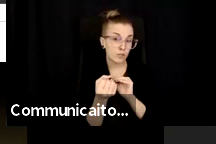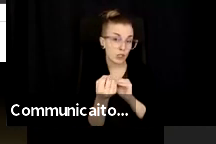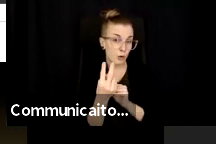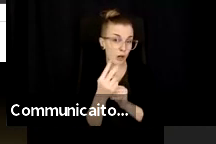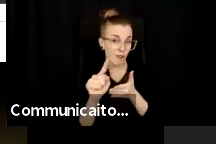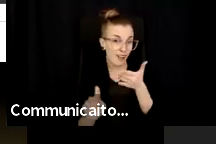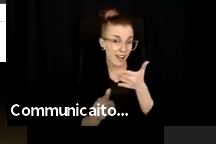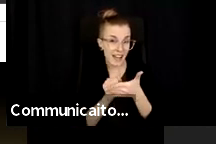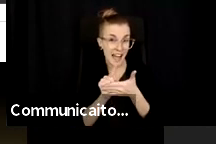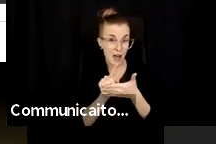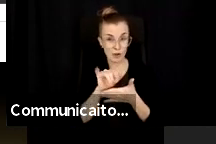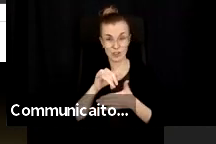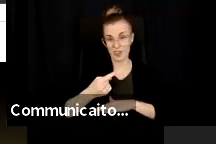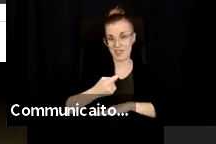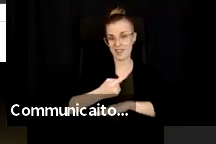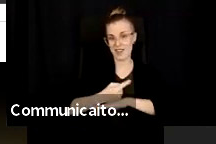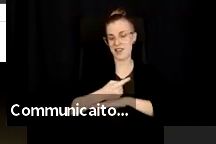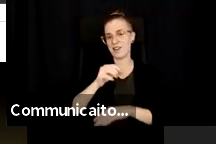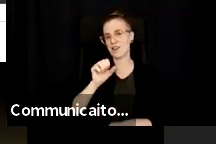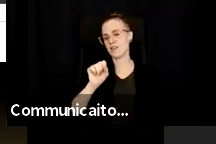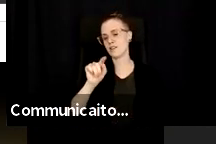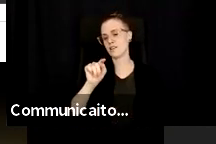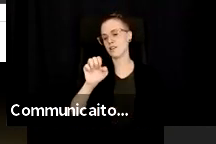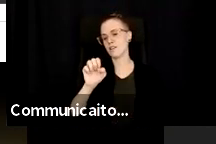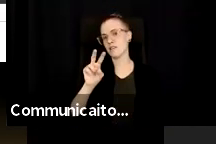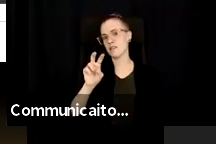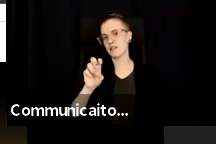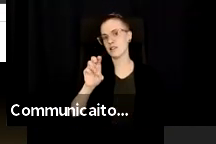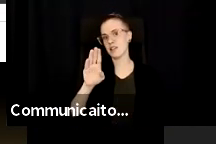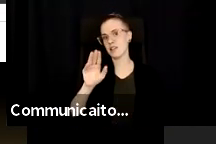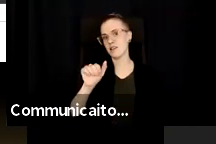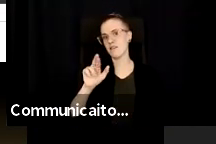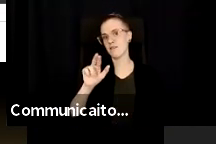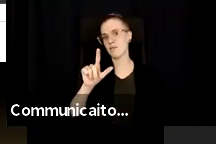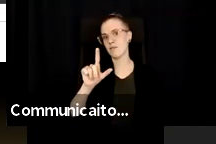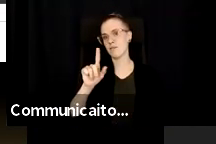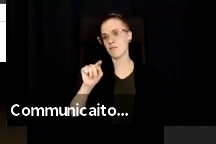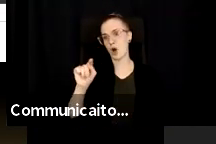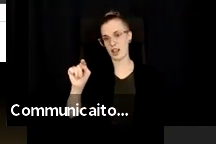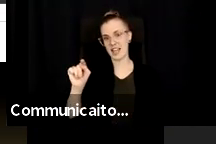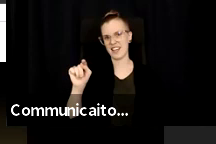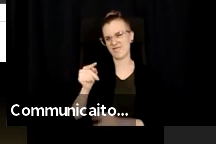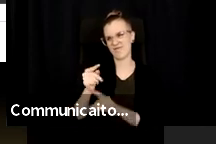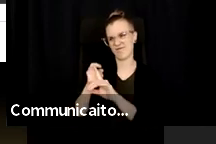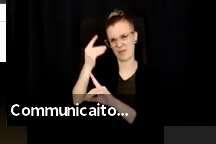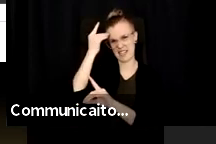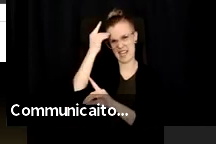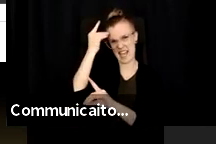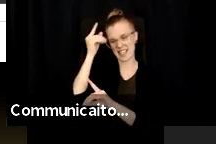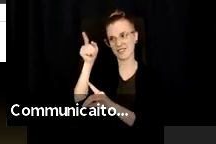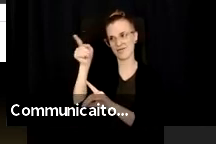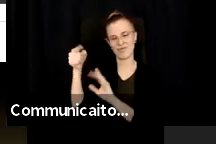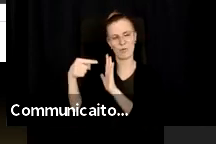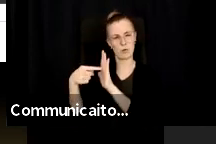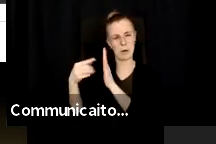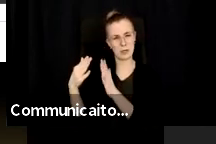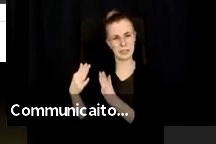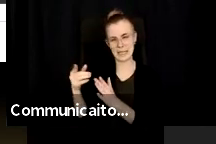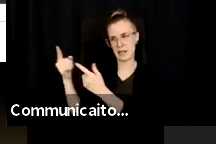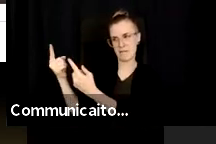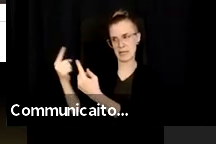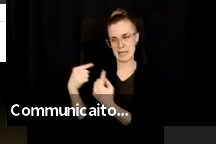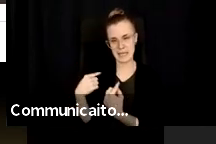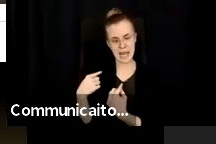Steve Bartlett, the Dallas representative who came to Houston with the idea that the ADA might not be